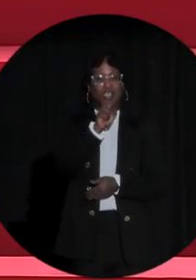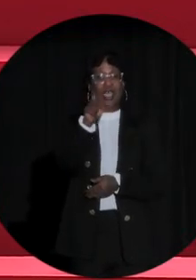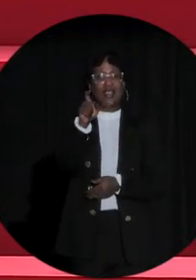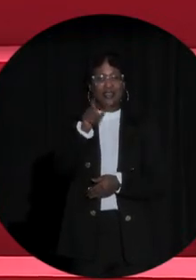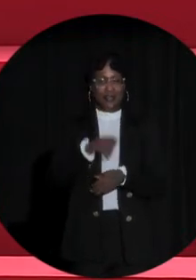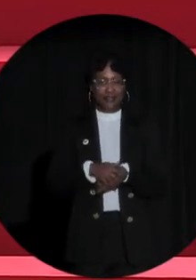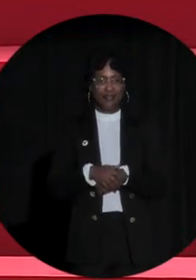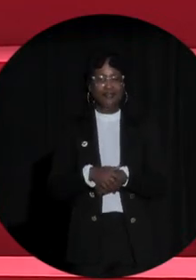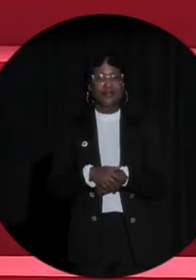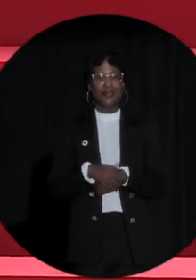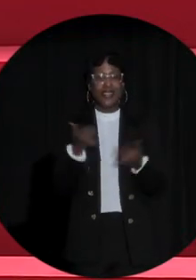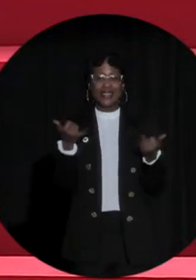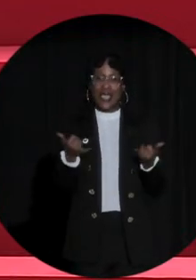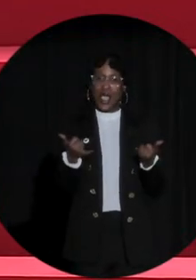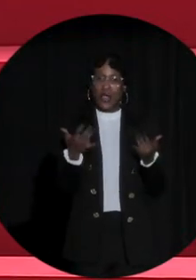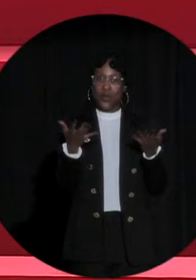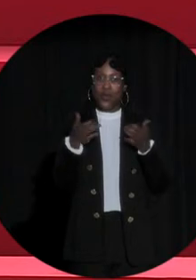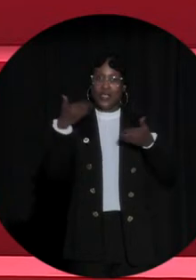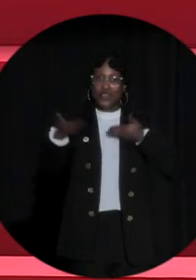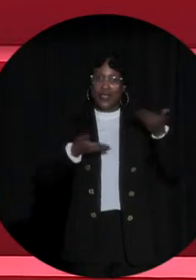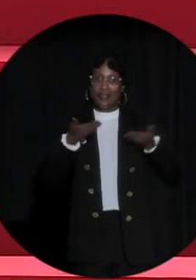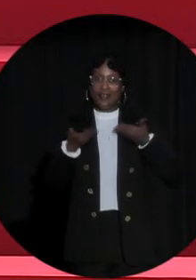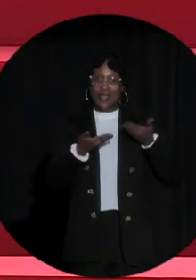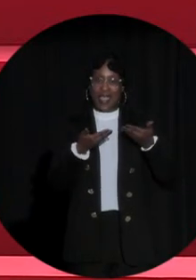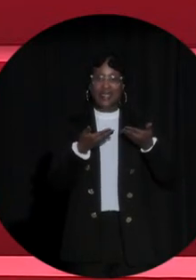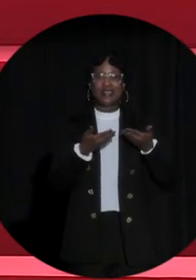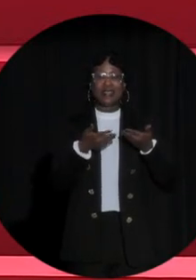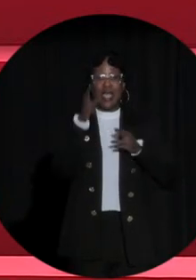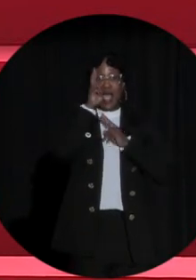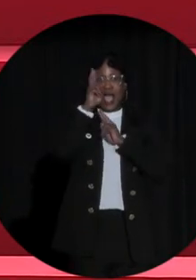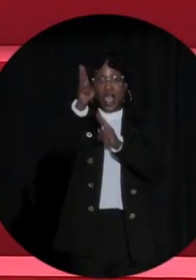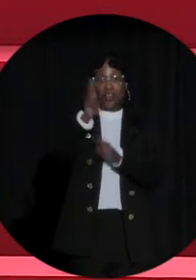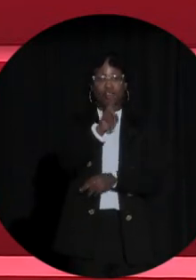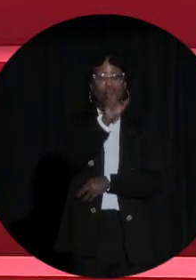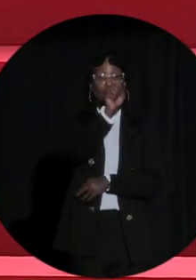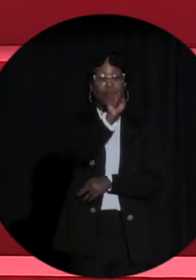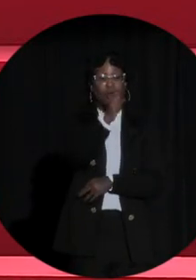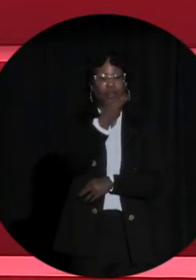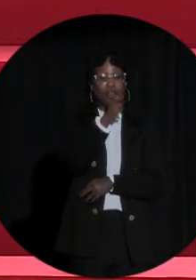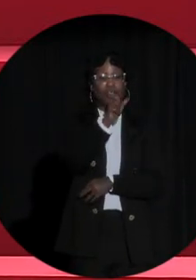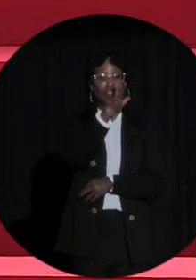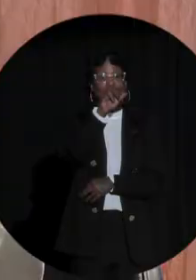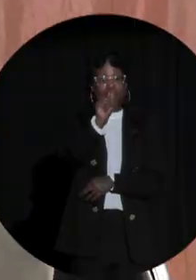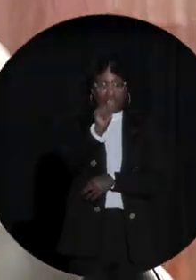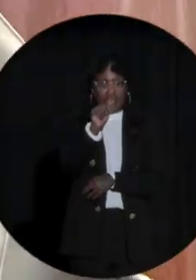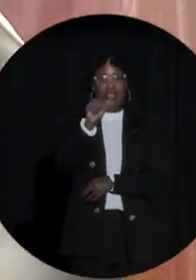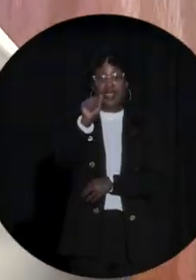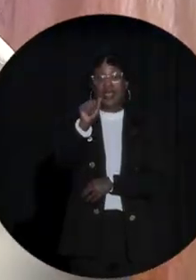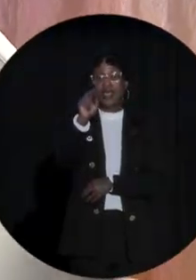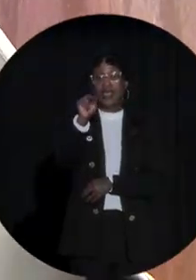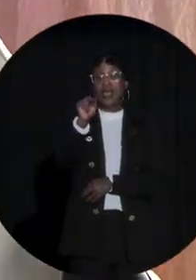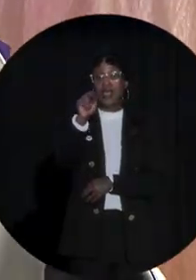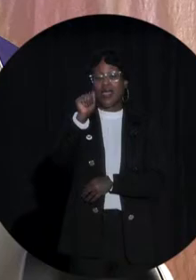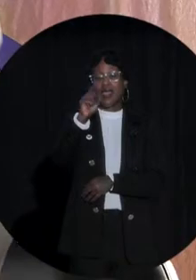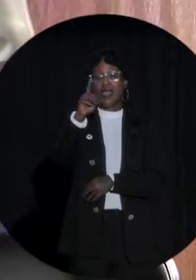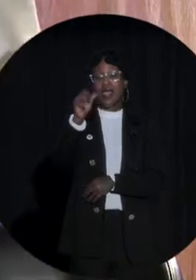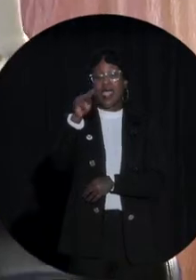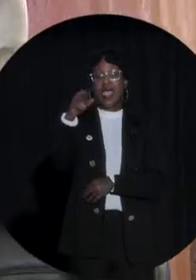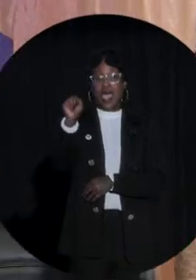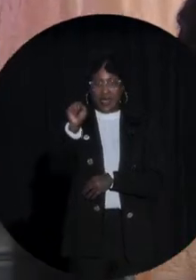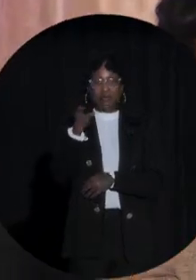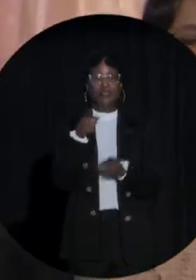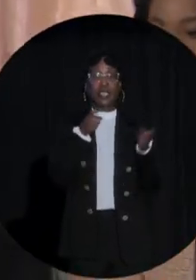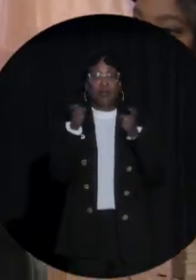to invite the Honorable Sheila Tillerson Adams, Administrative Judge for the Circuit Court of Prince George's